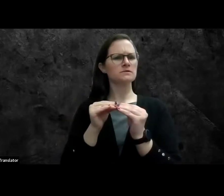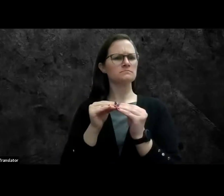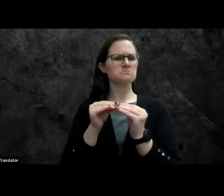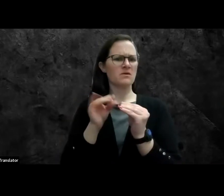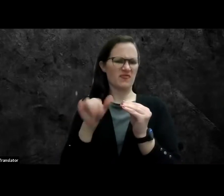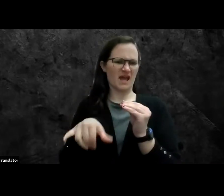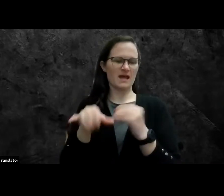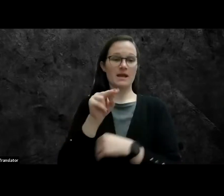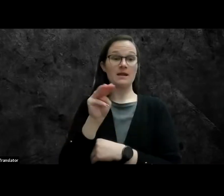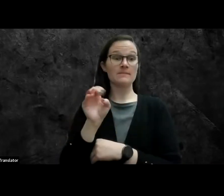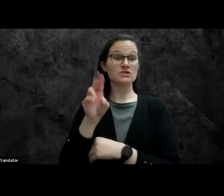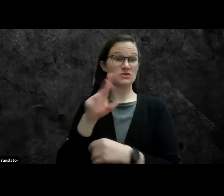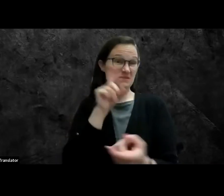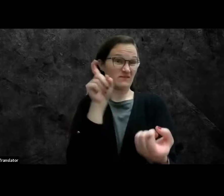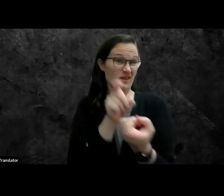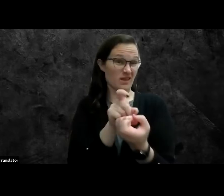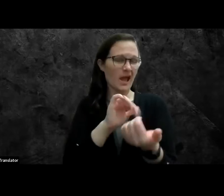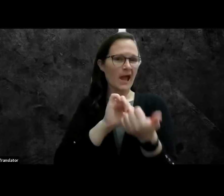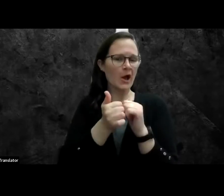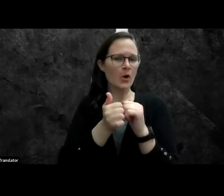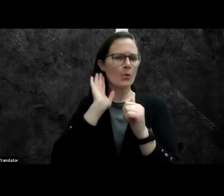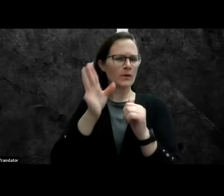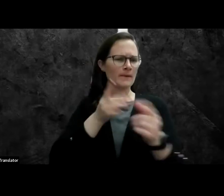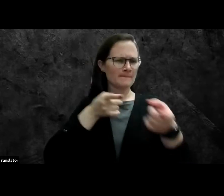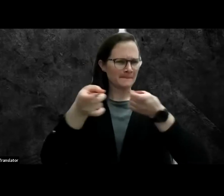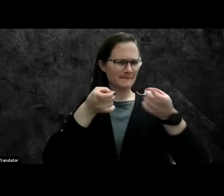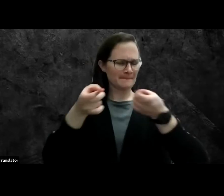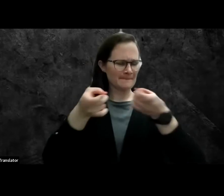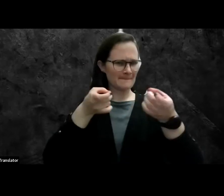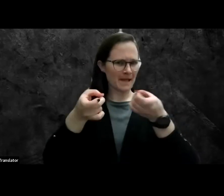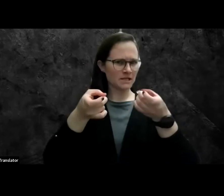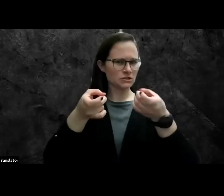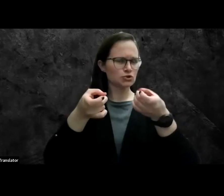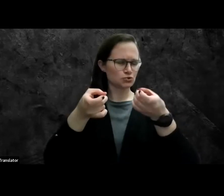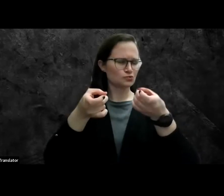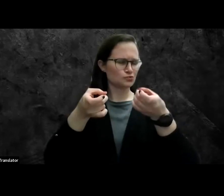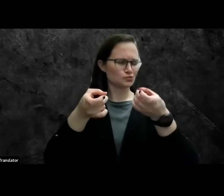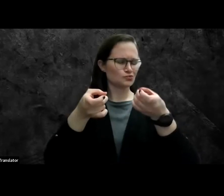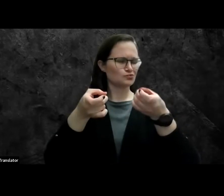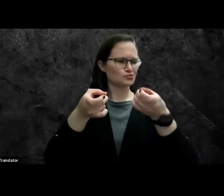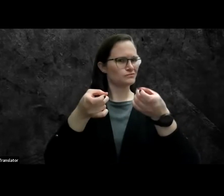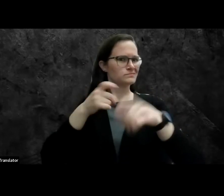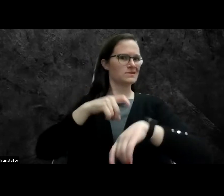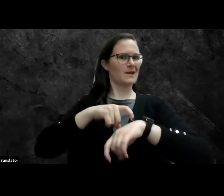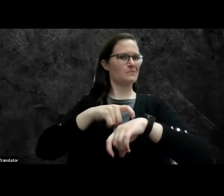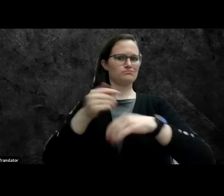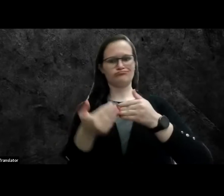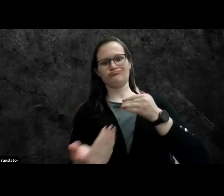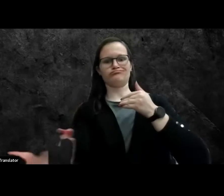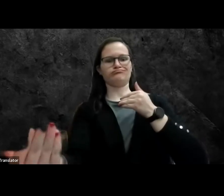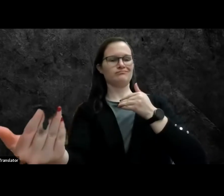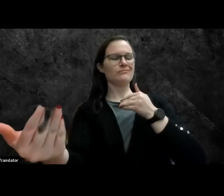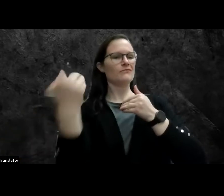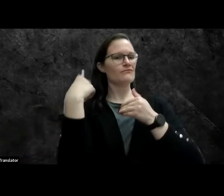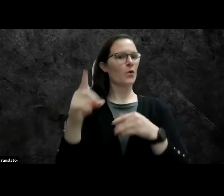NMSU essentially manage through this next phase of the COVID crisis,